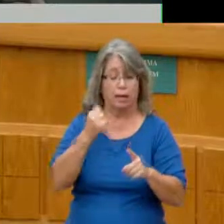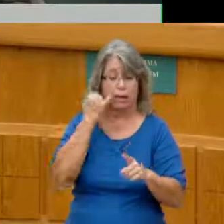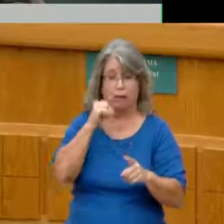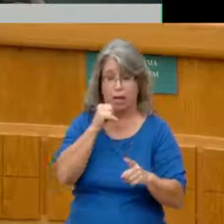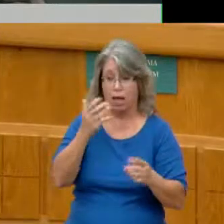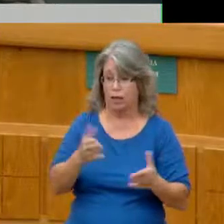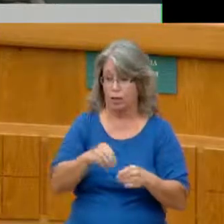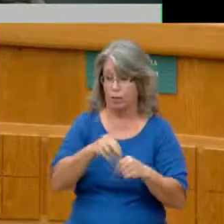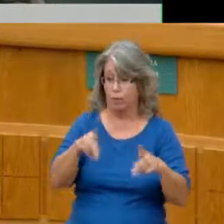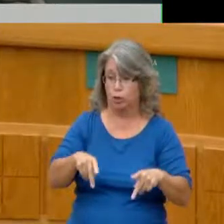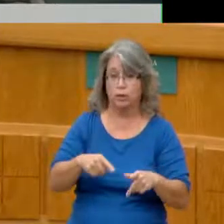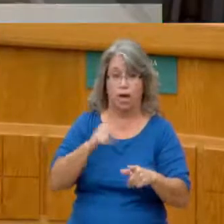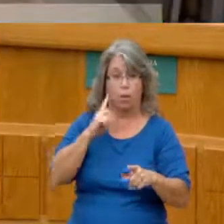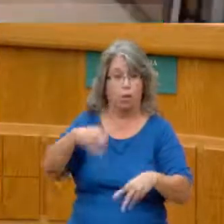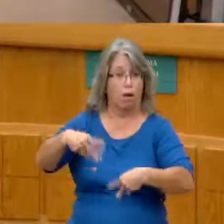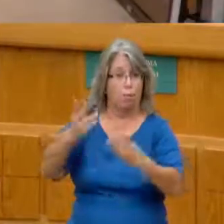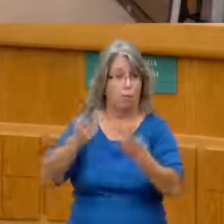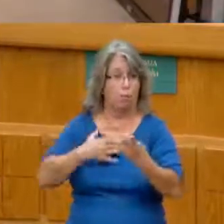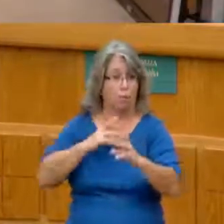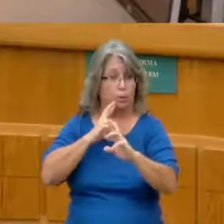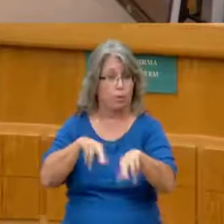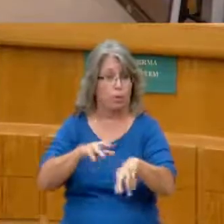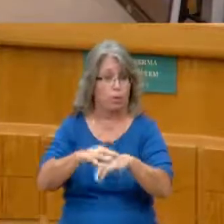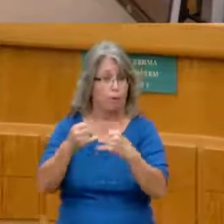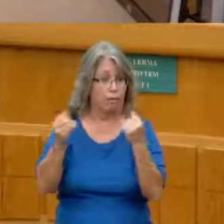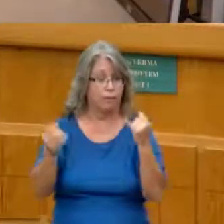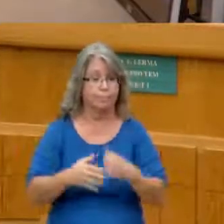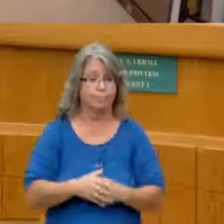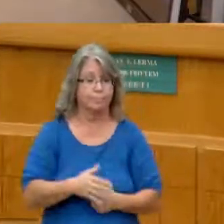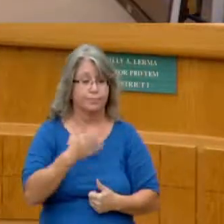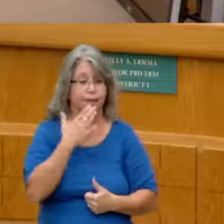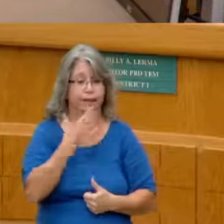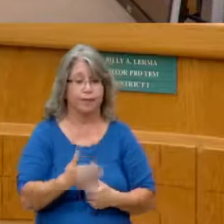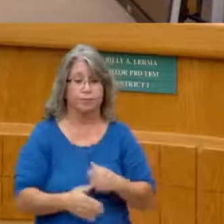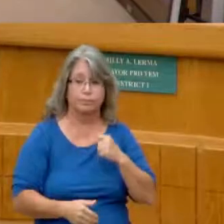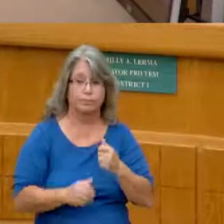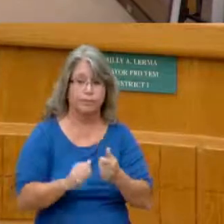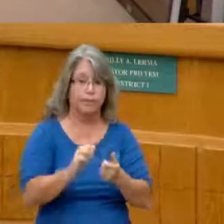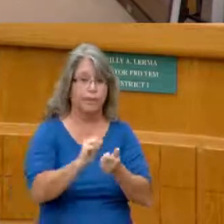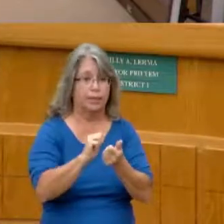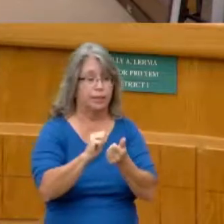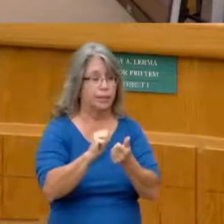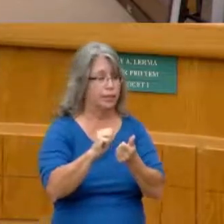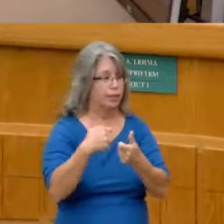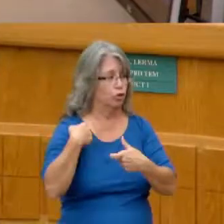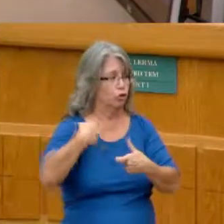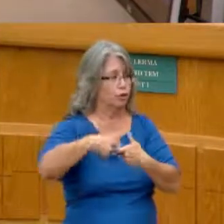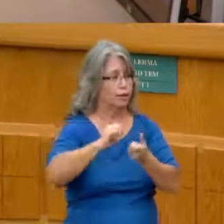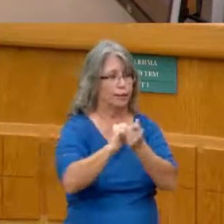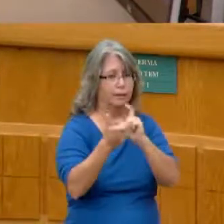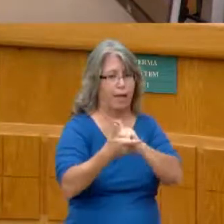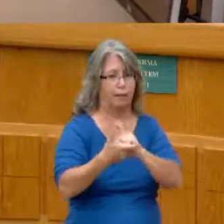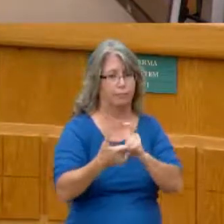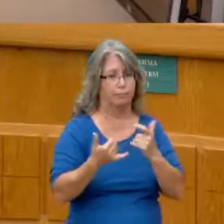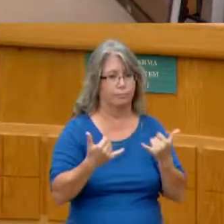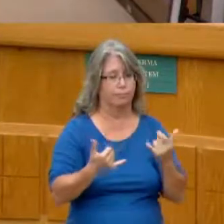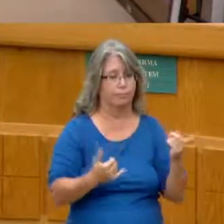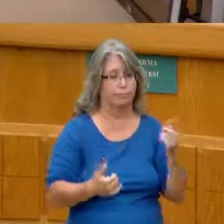you. Los casos de personas que dieron positivo al virus desde el 1 de julio y no contaban con la vacuna